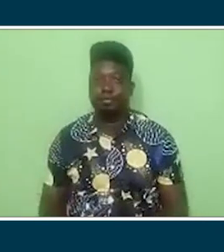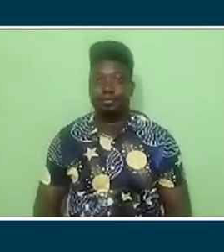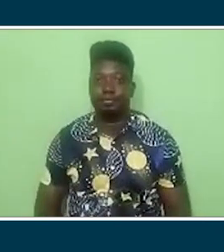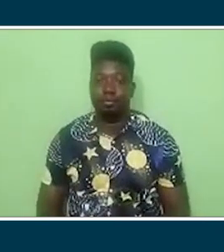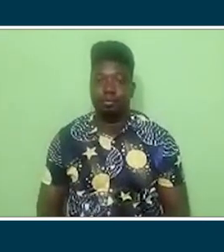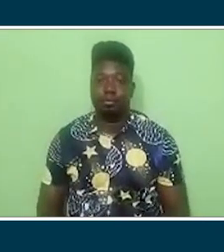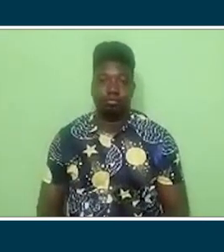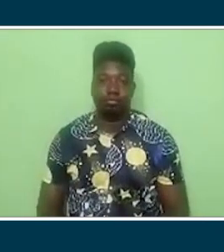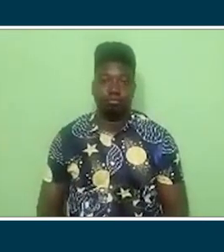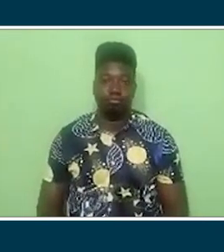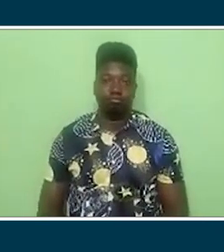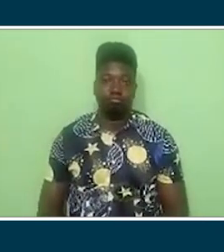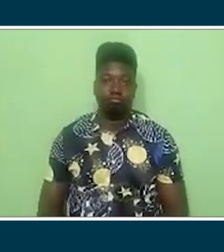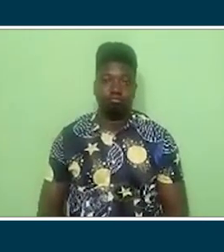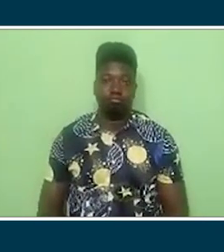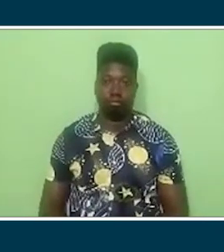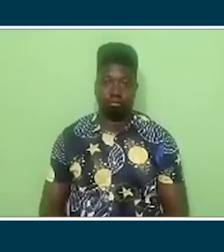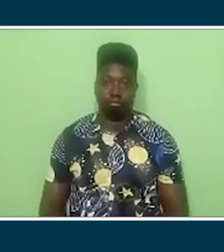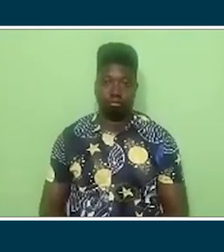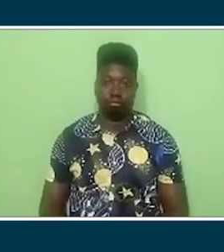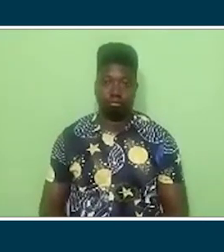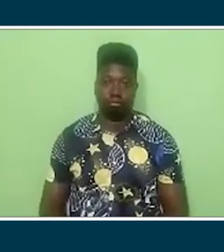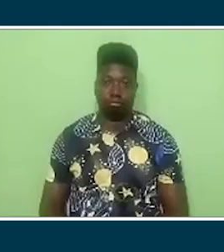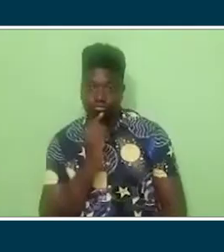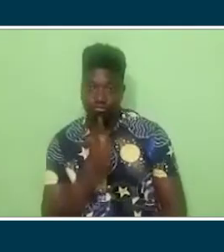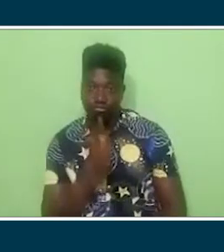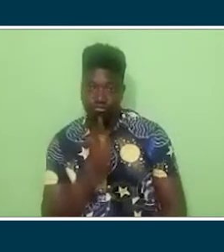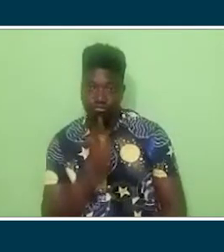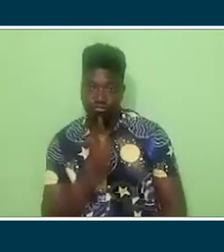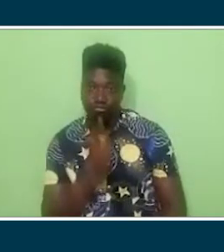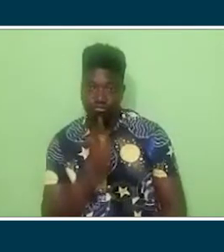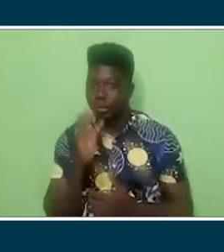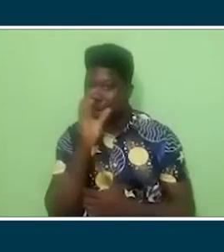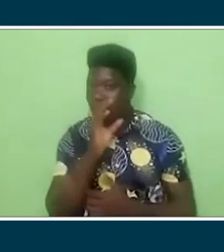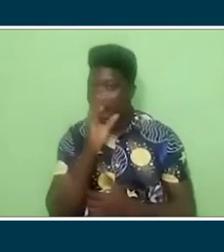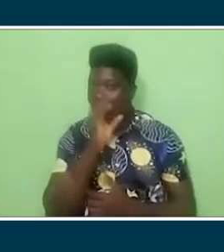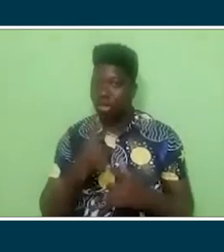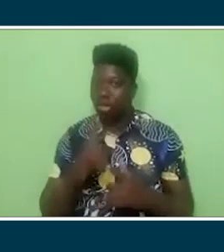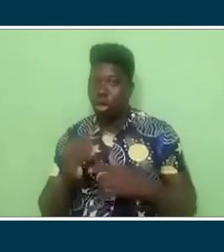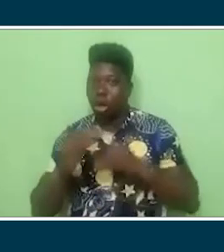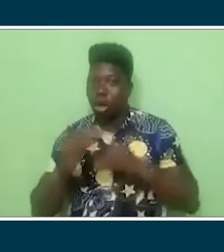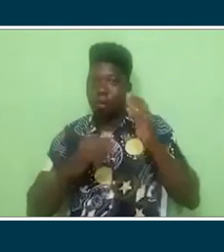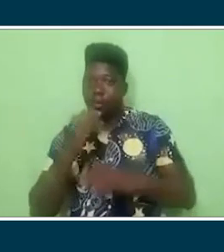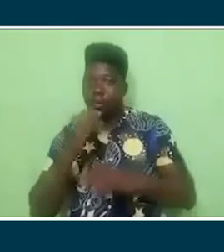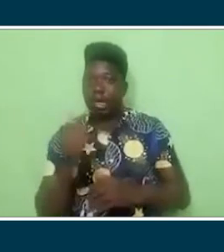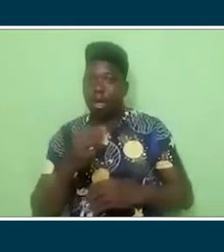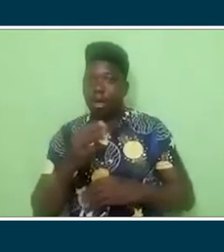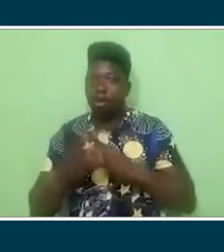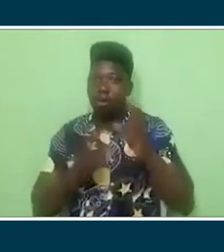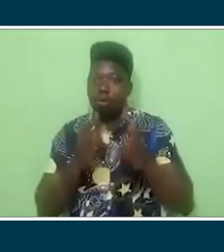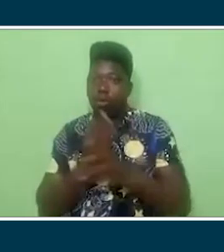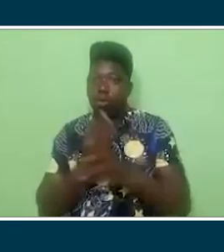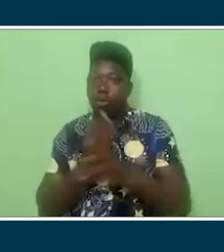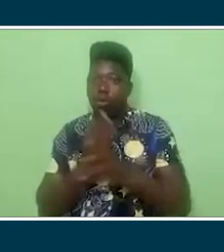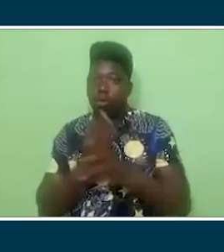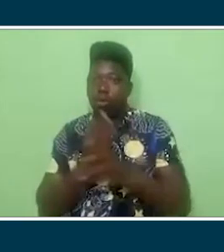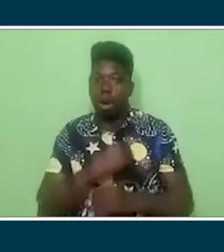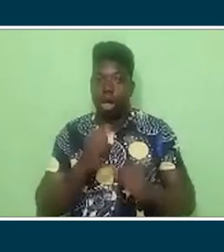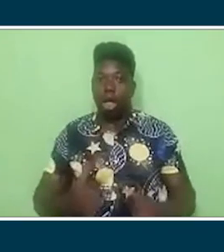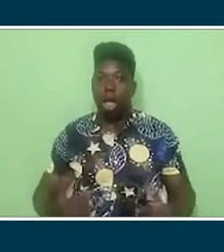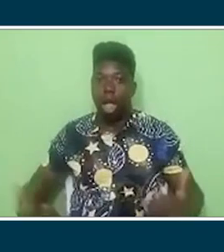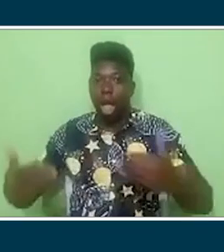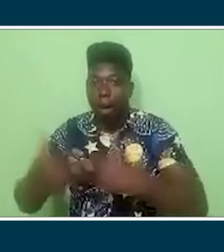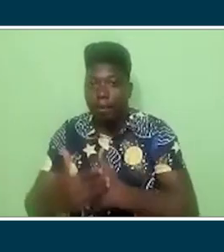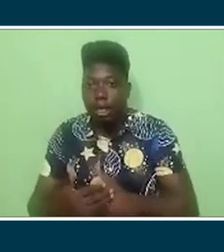I'm really seeking to build a world where we can embrace complexity, right?